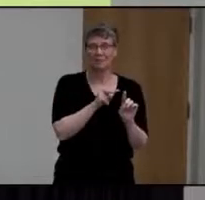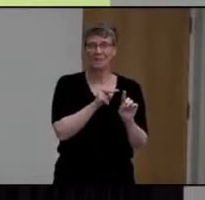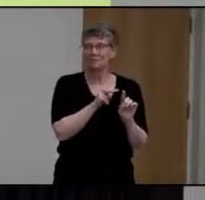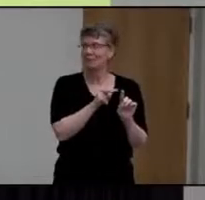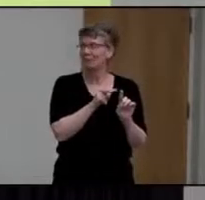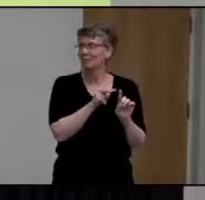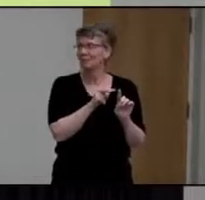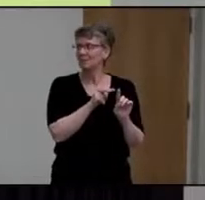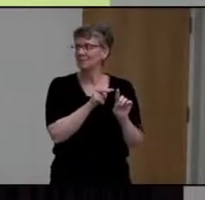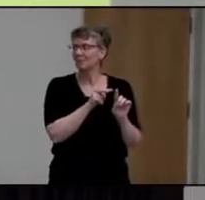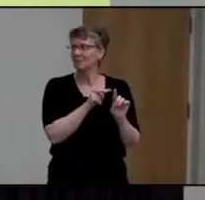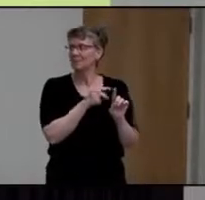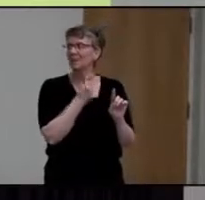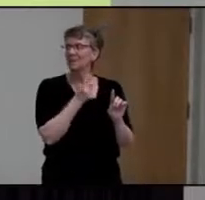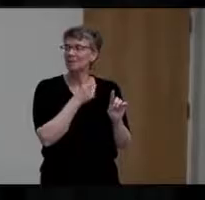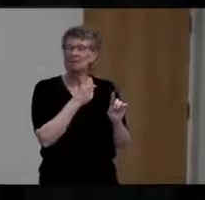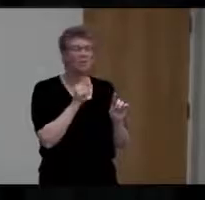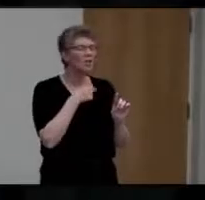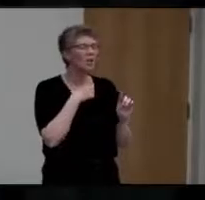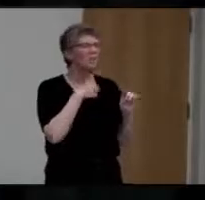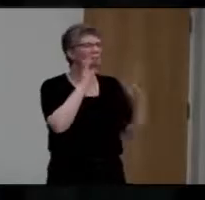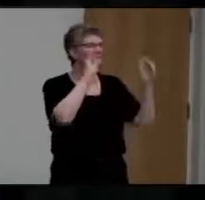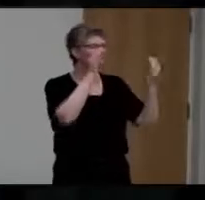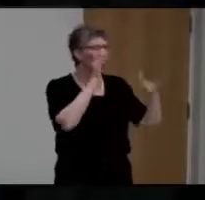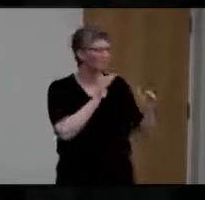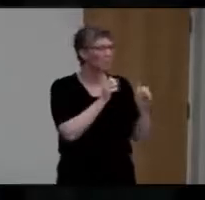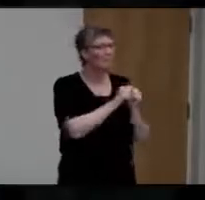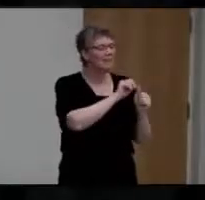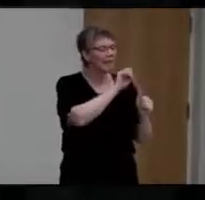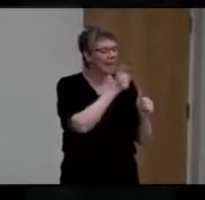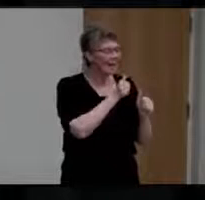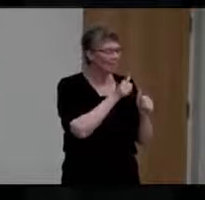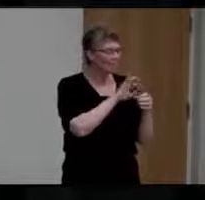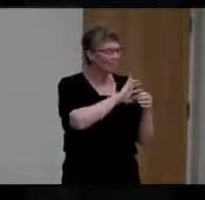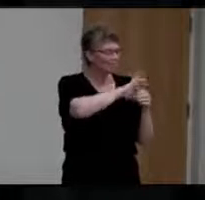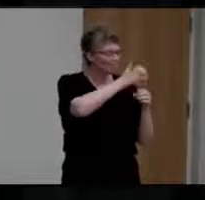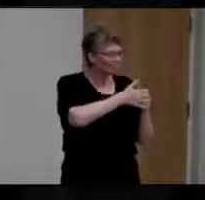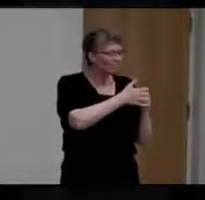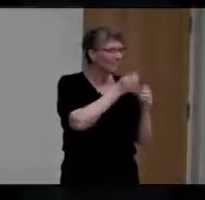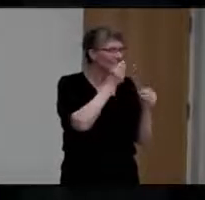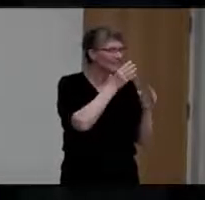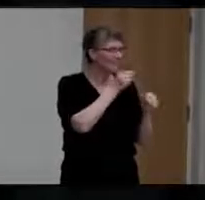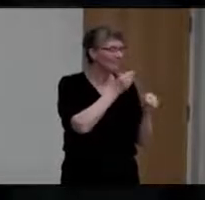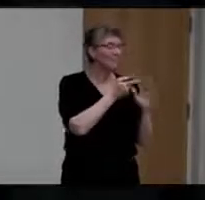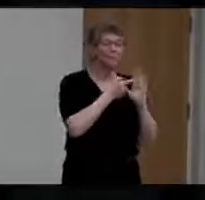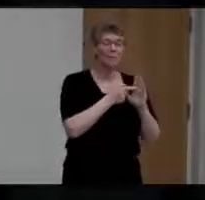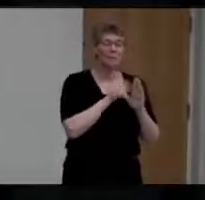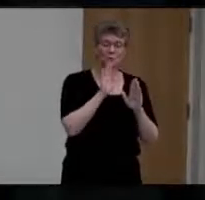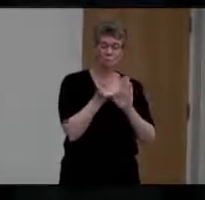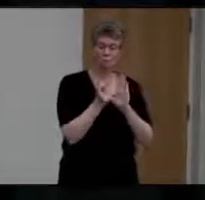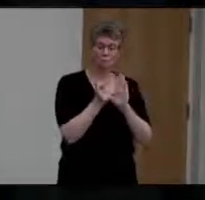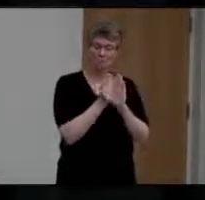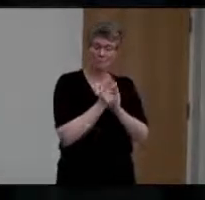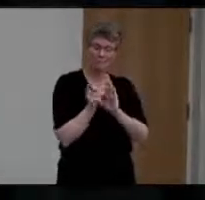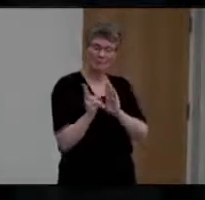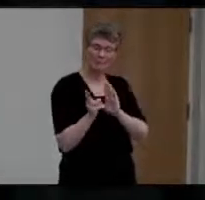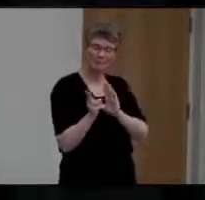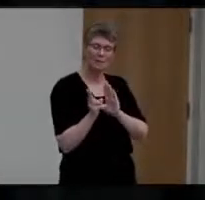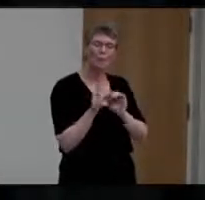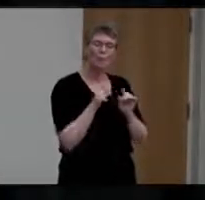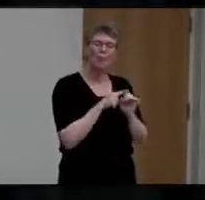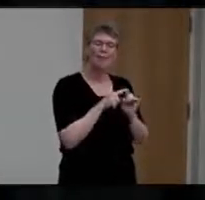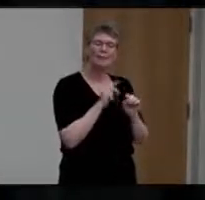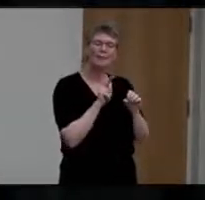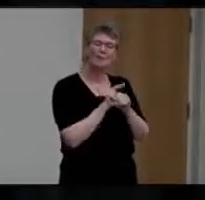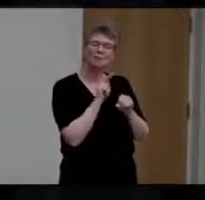pools of data that might be helpful here. Like you think about when your criminal record can be used in different things. We have special rules